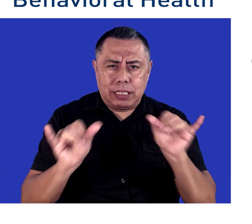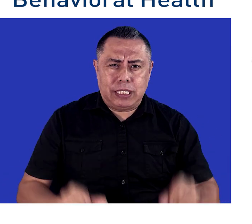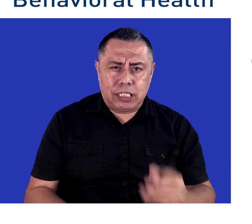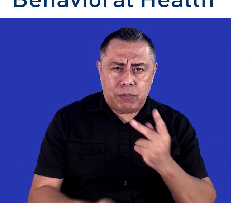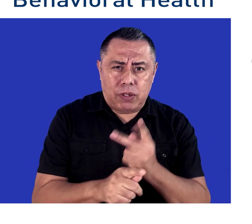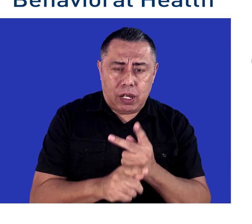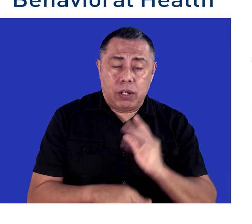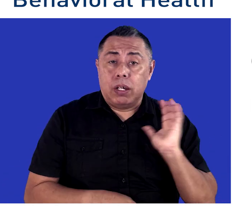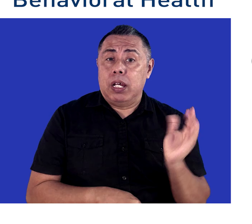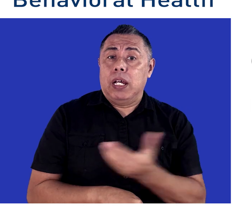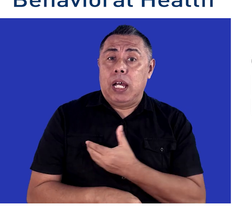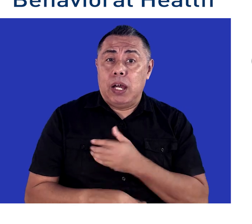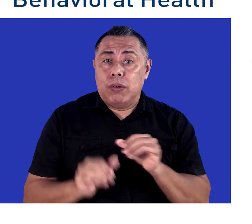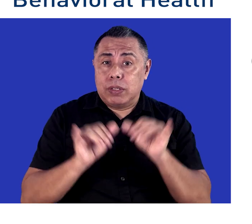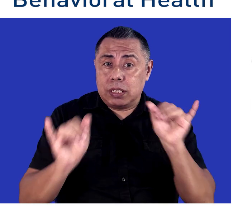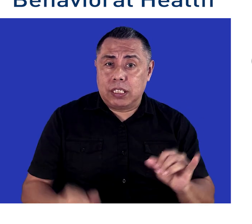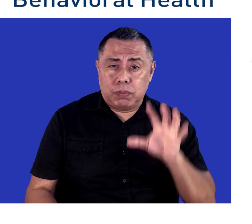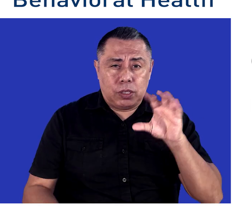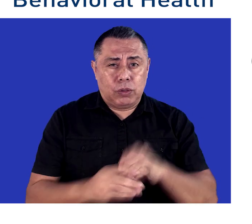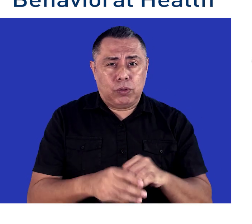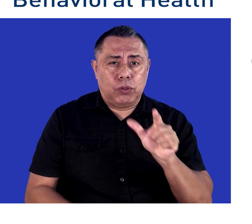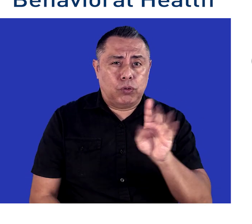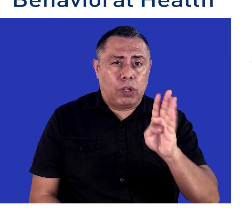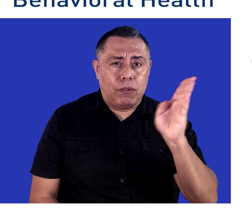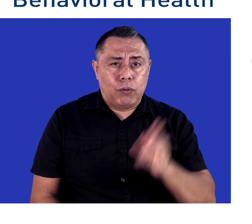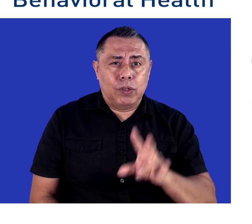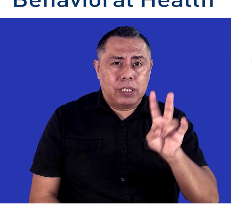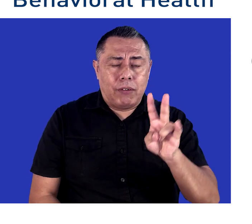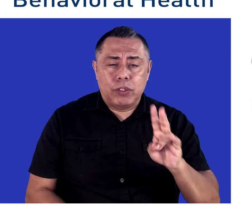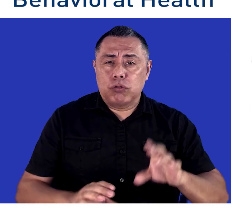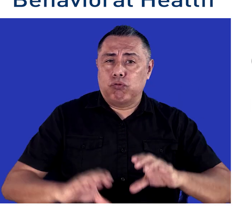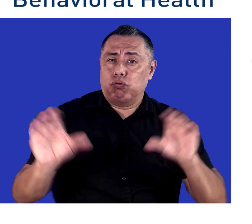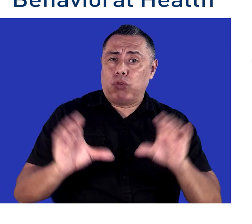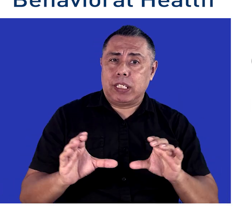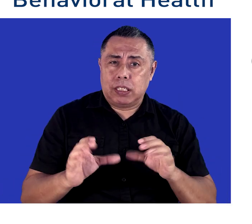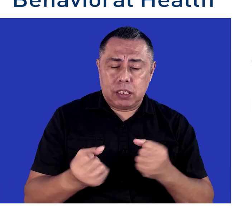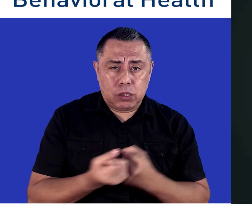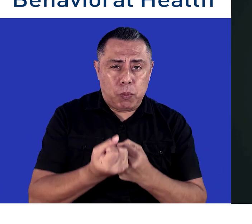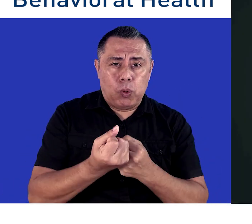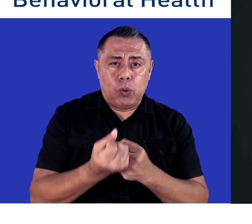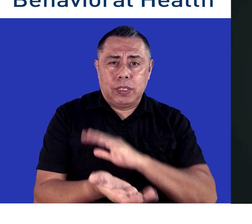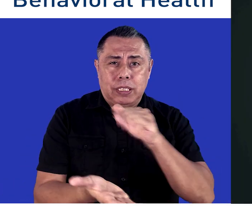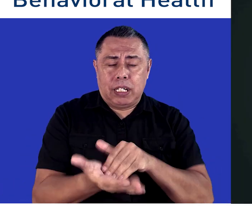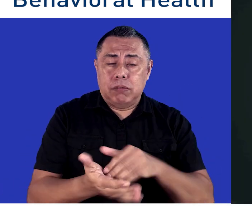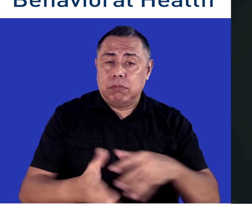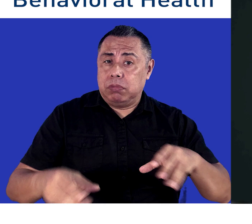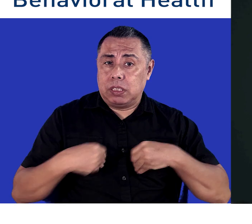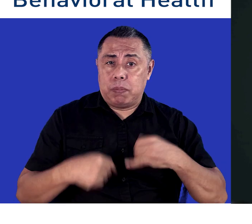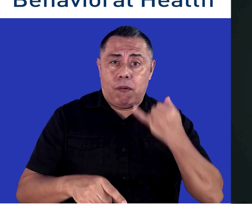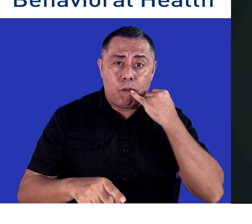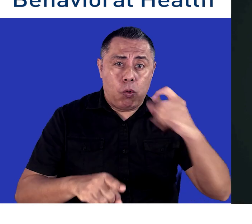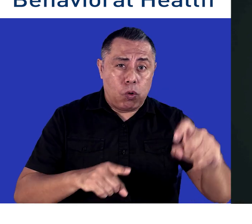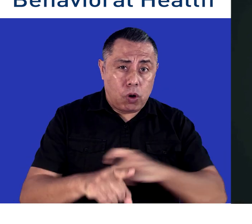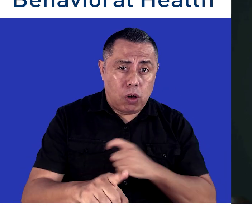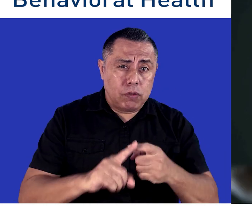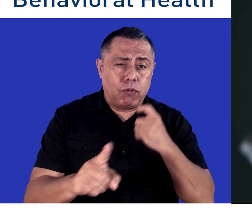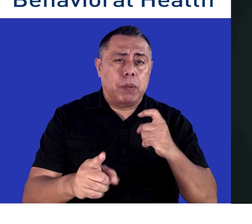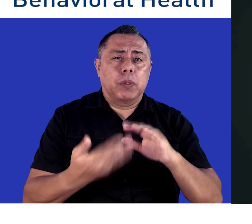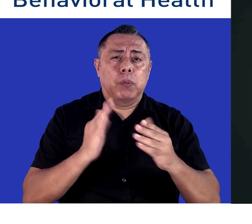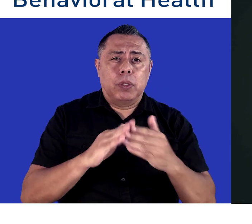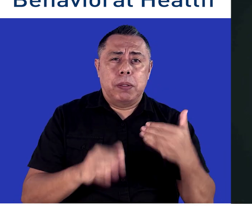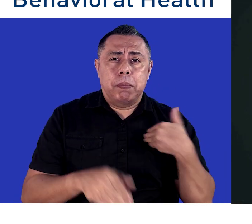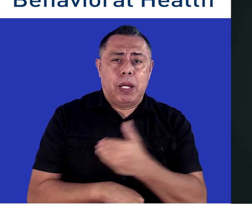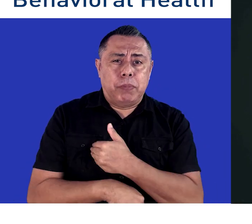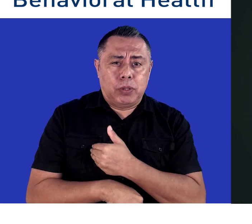Our crisis system of care includes a 24/7 crisis support center that accepts phone calls from community members requesting